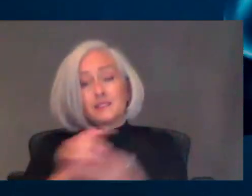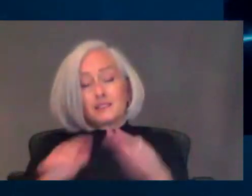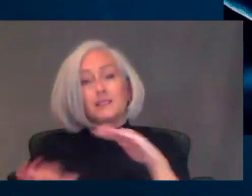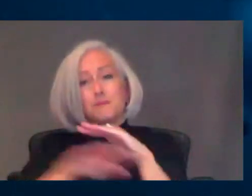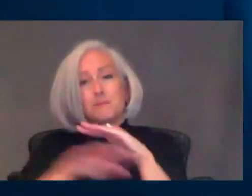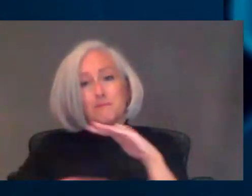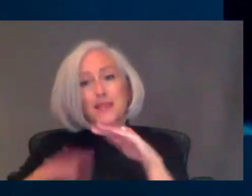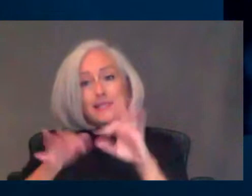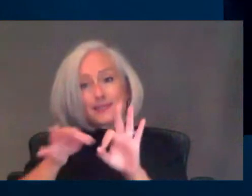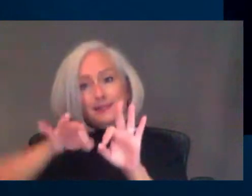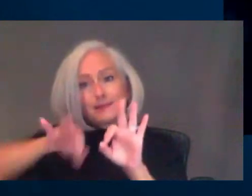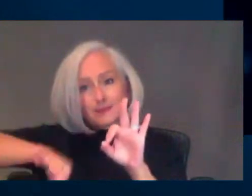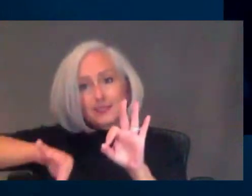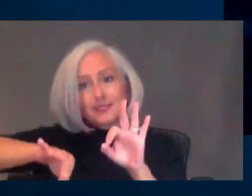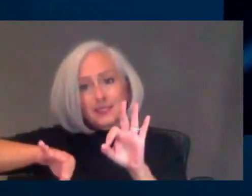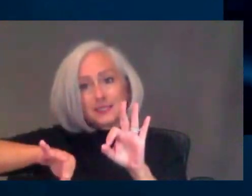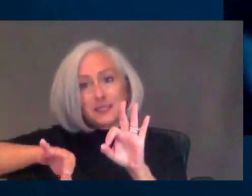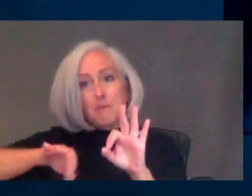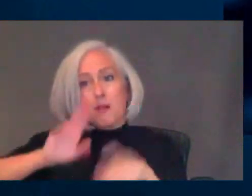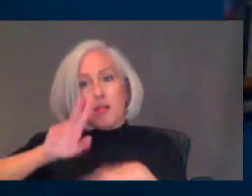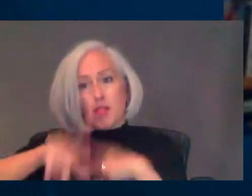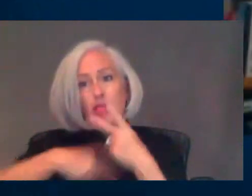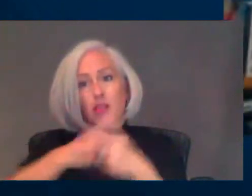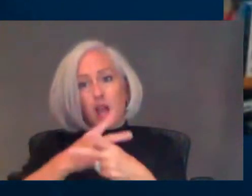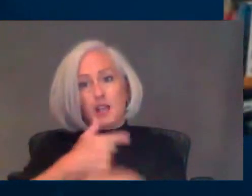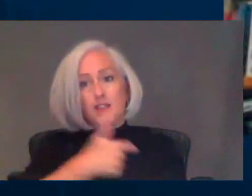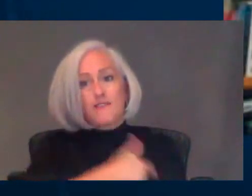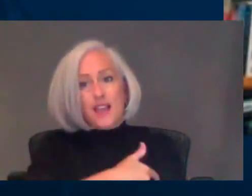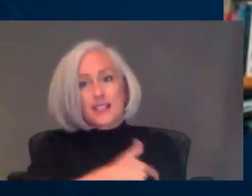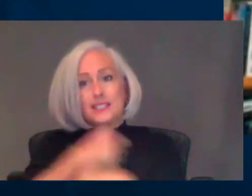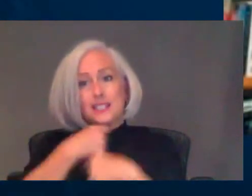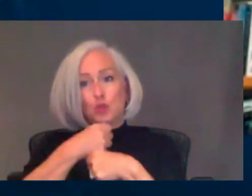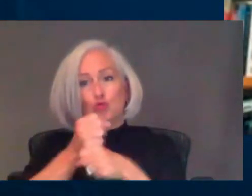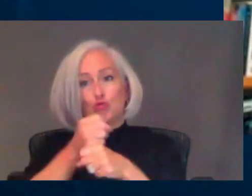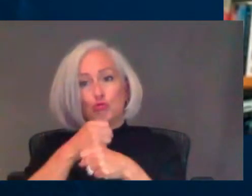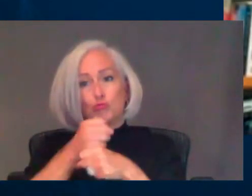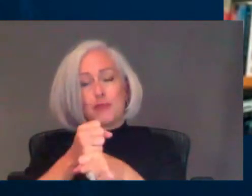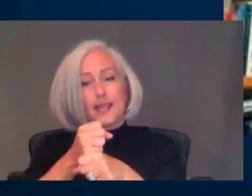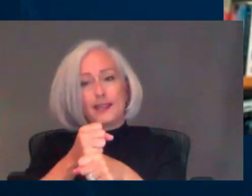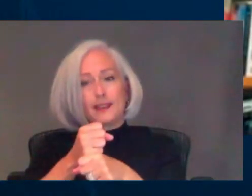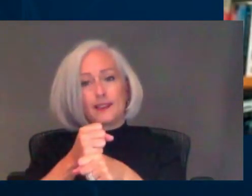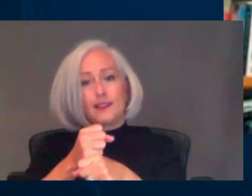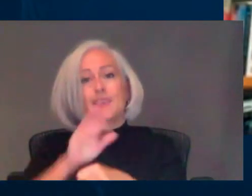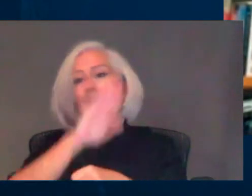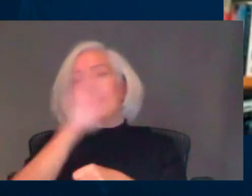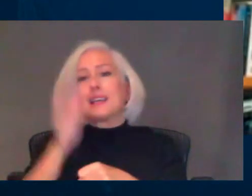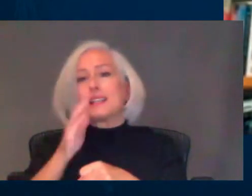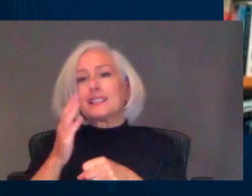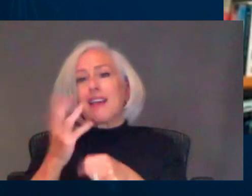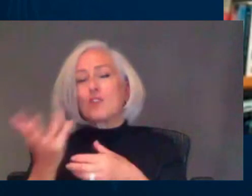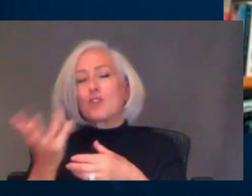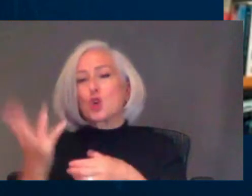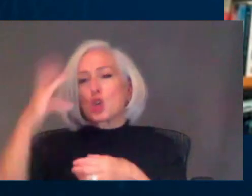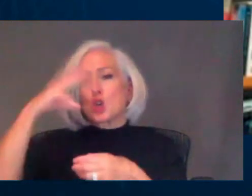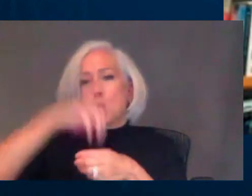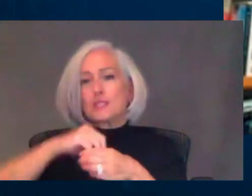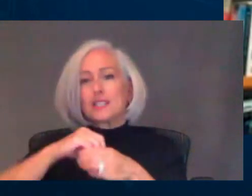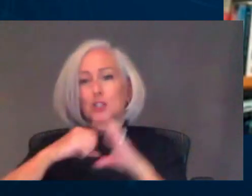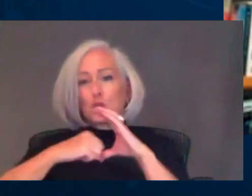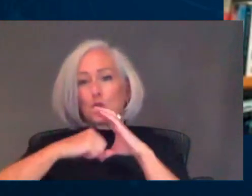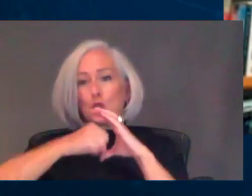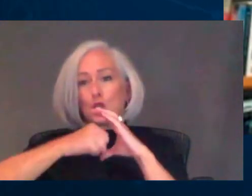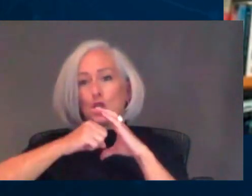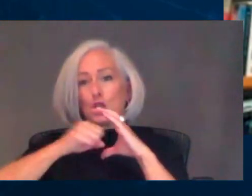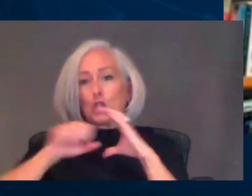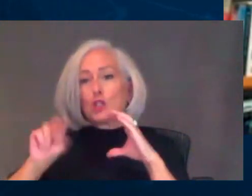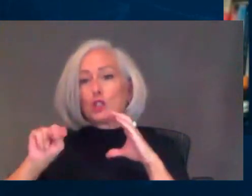So within a few hours or days, everything to do with the vaccine is gone out of your body or